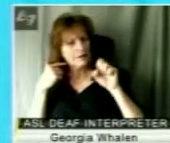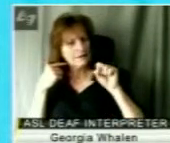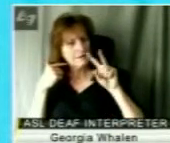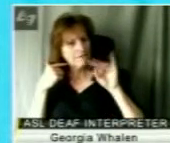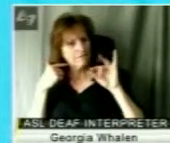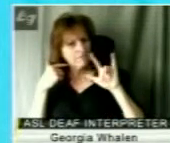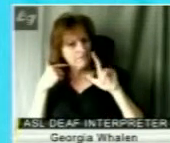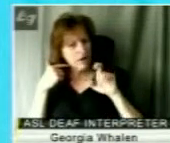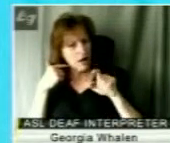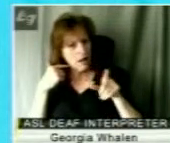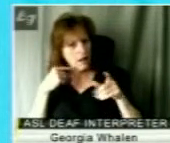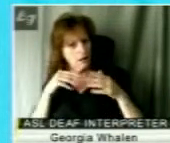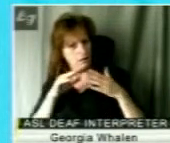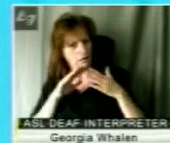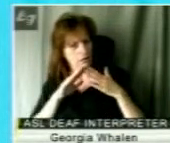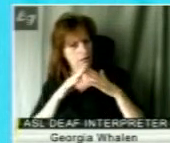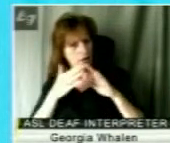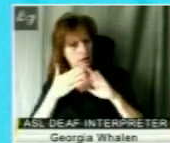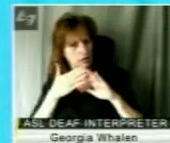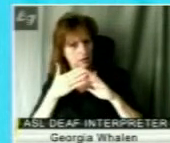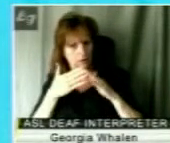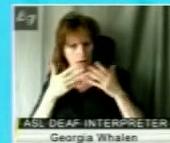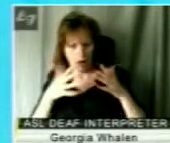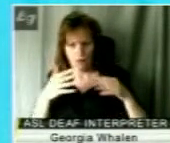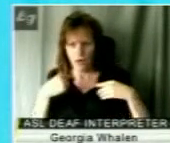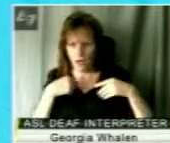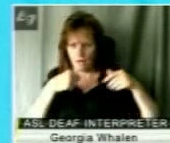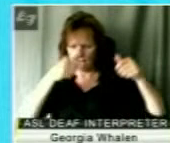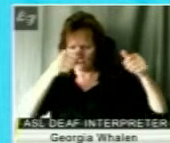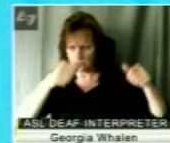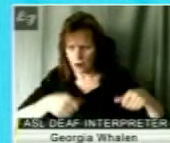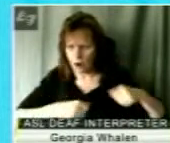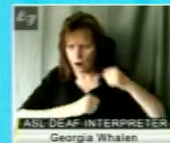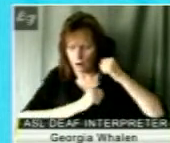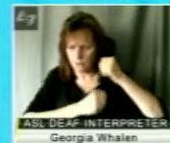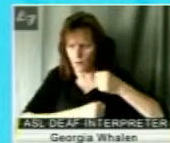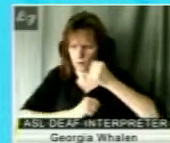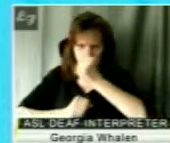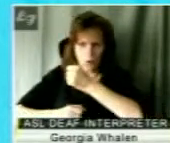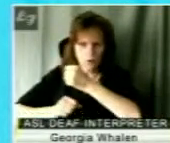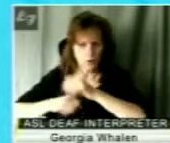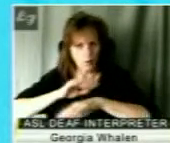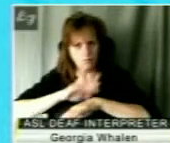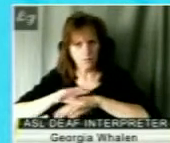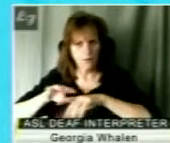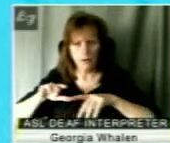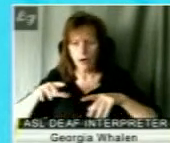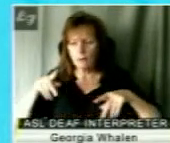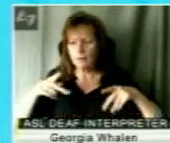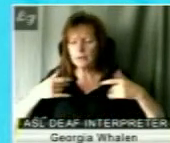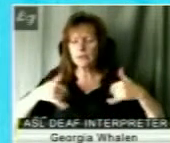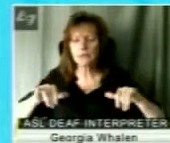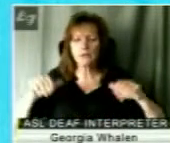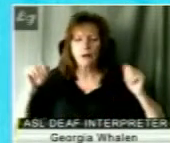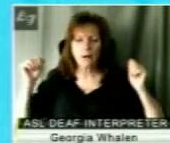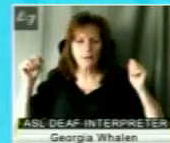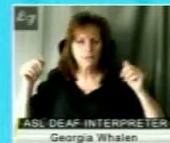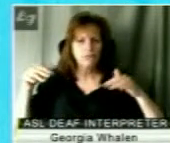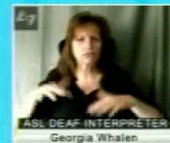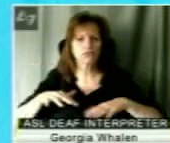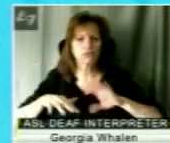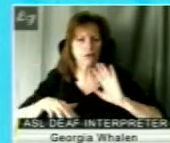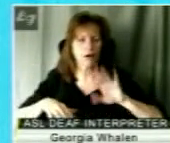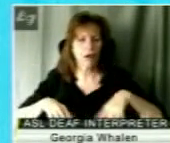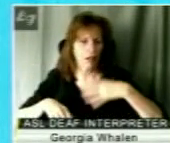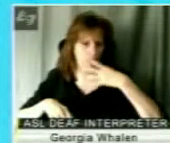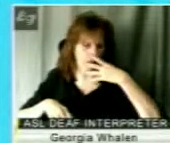the messaging from the city that the waterfalls are closed, it seems like people are still trespassing and that